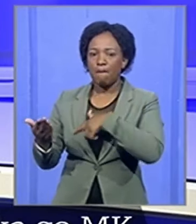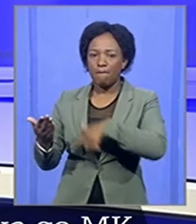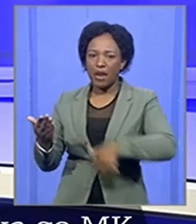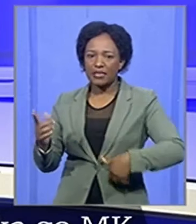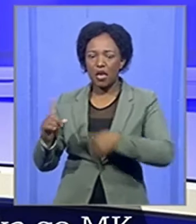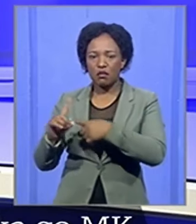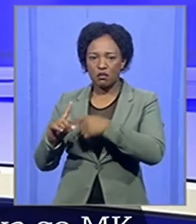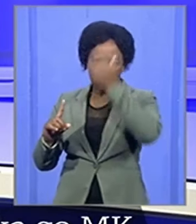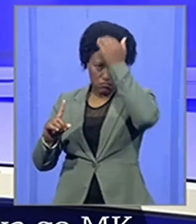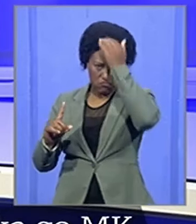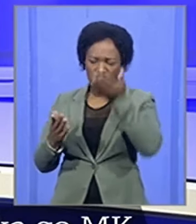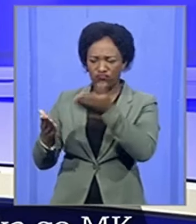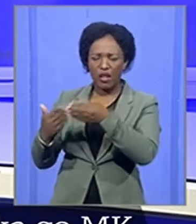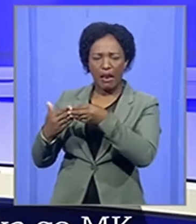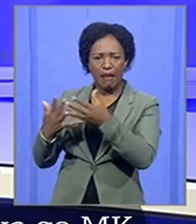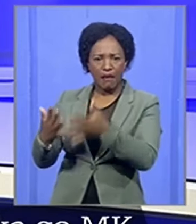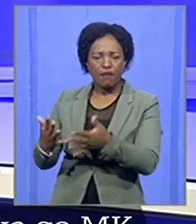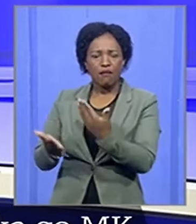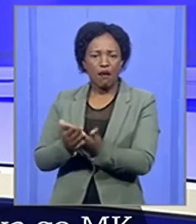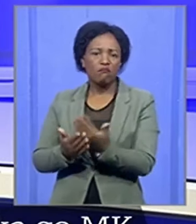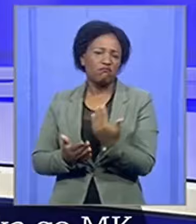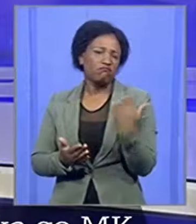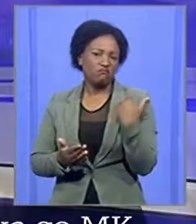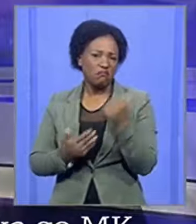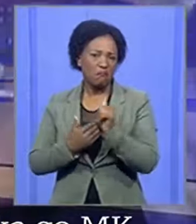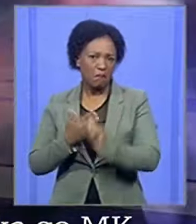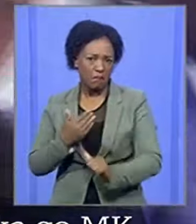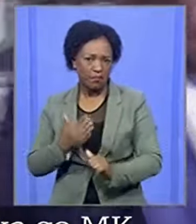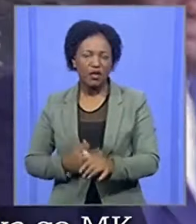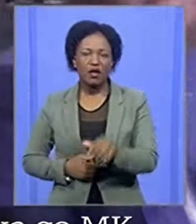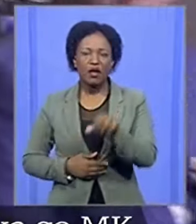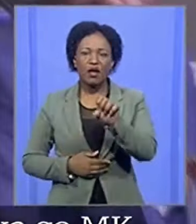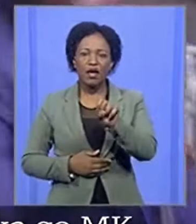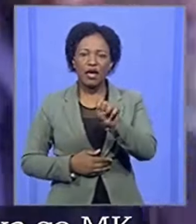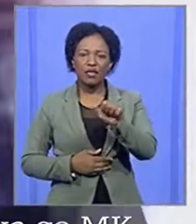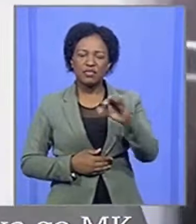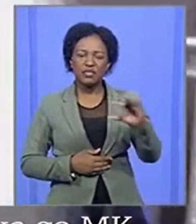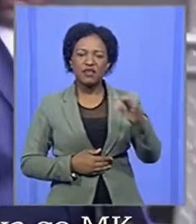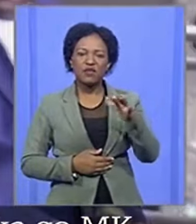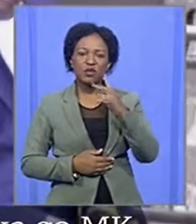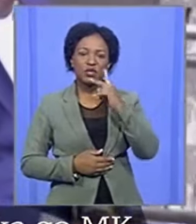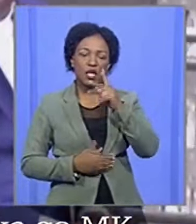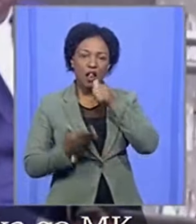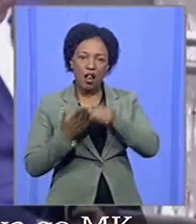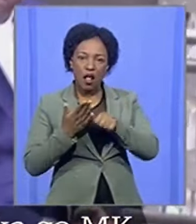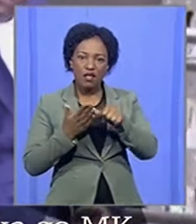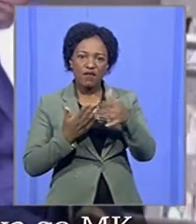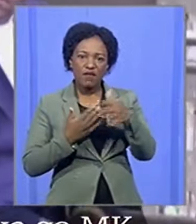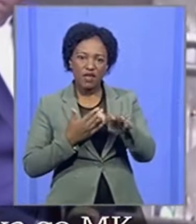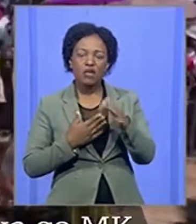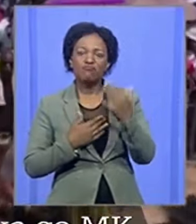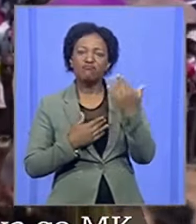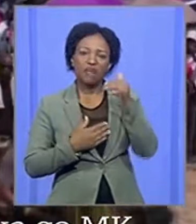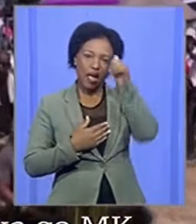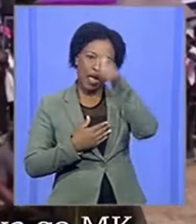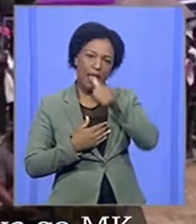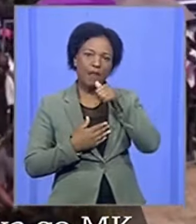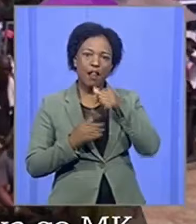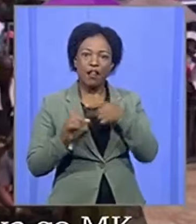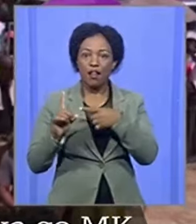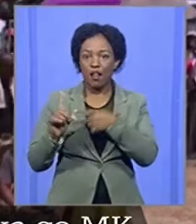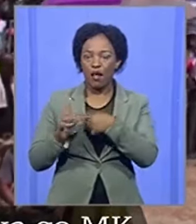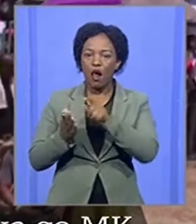marapo a boetapele kgweding ya go feta. SABC e bone lengwalo leo le ngwadilego ka la senyane moranang fa o Khumalo a